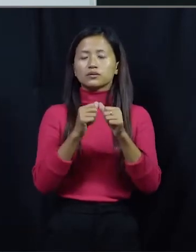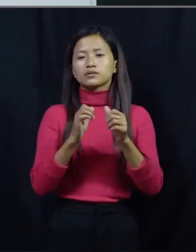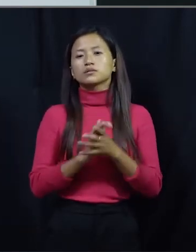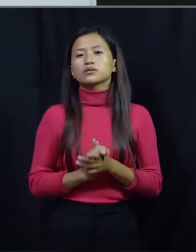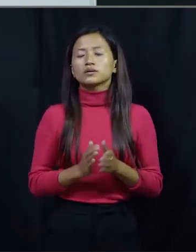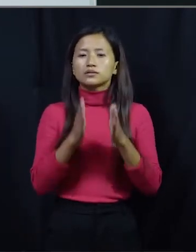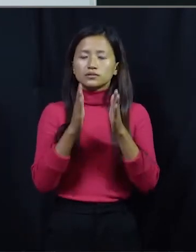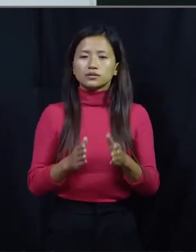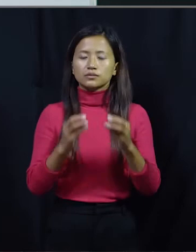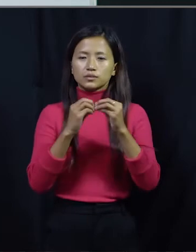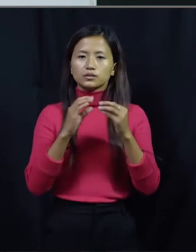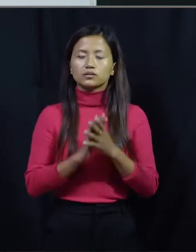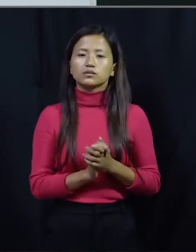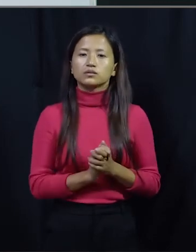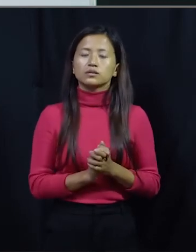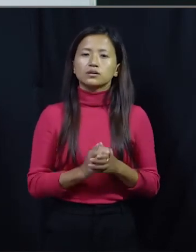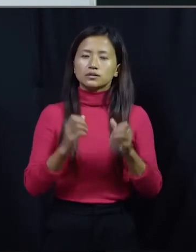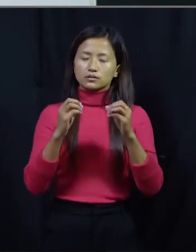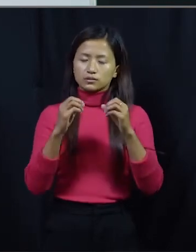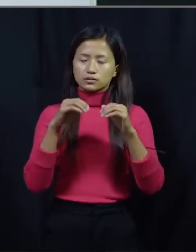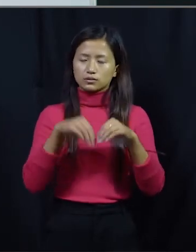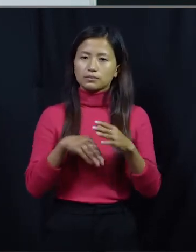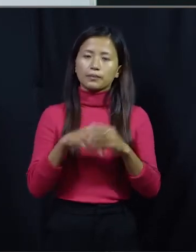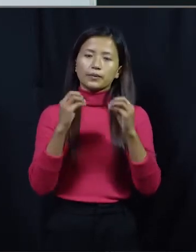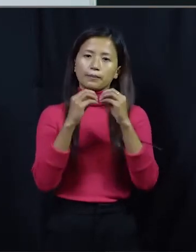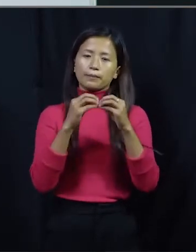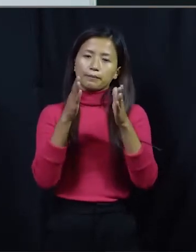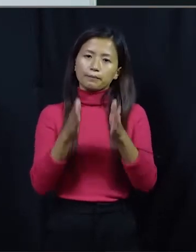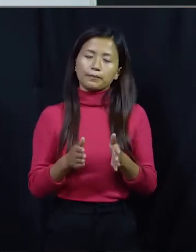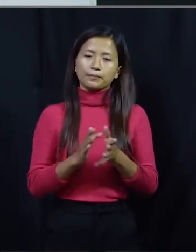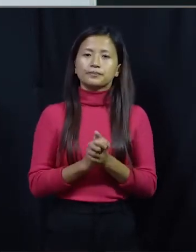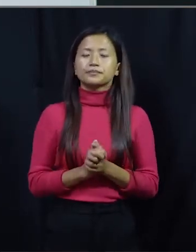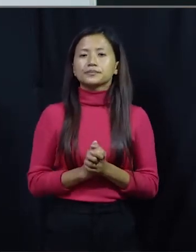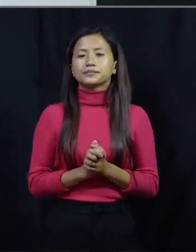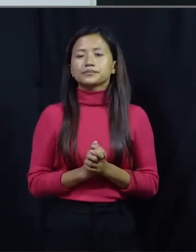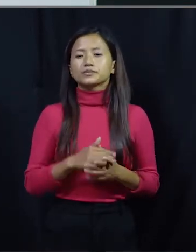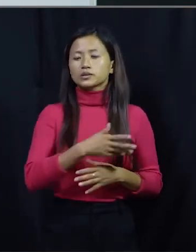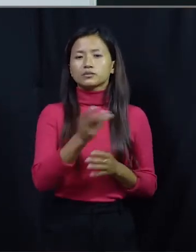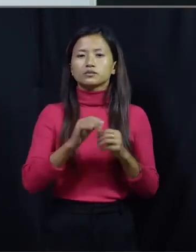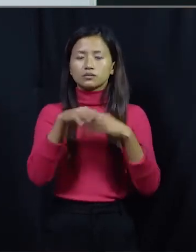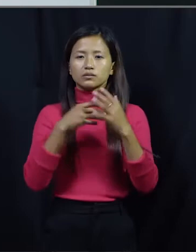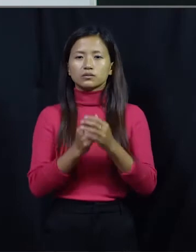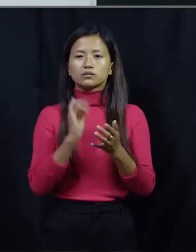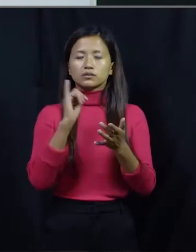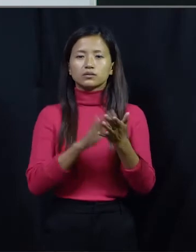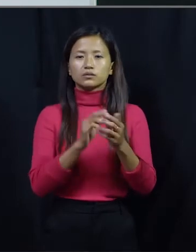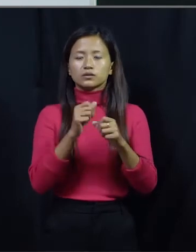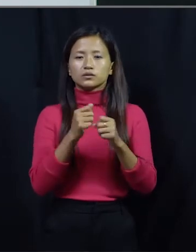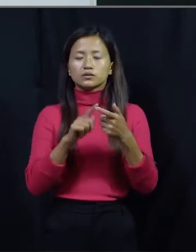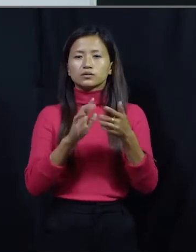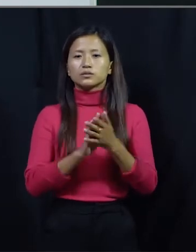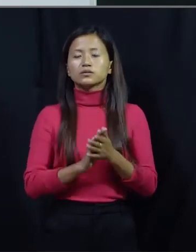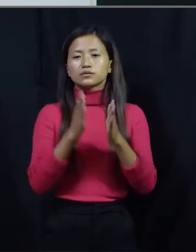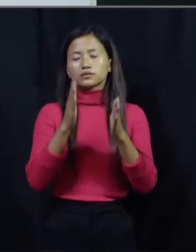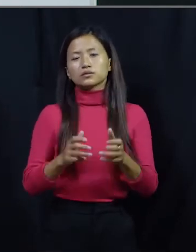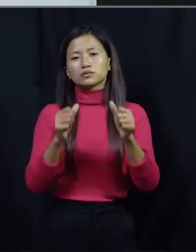in set B has a pre-image in set A. I already told you these are called images of set A, and